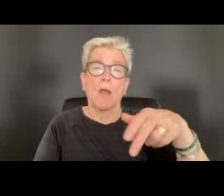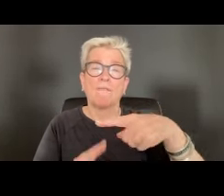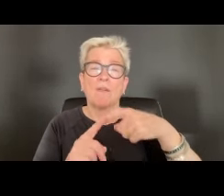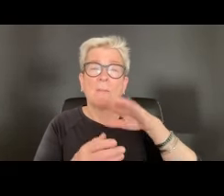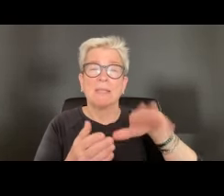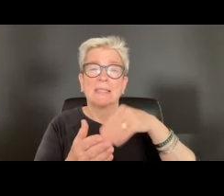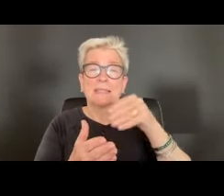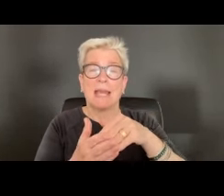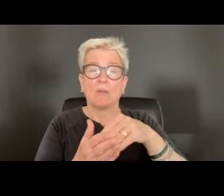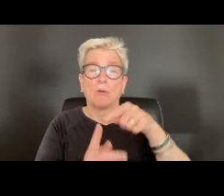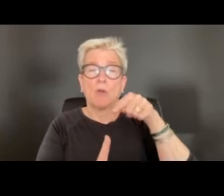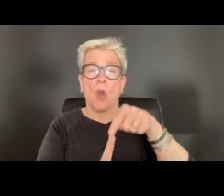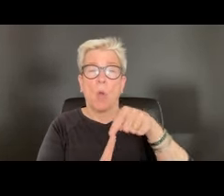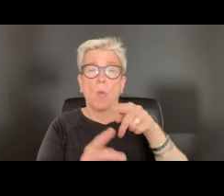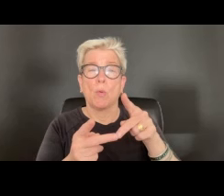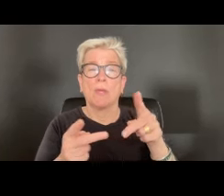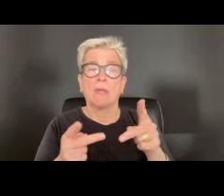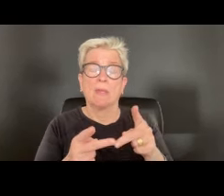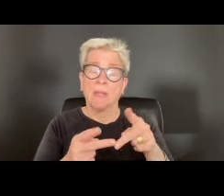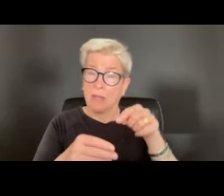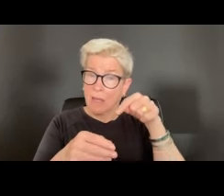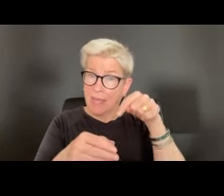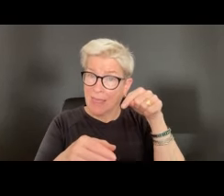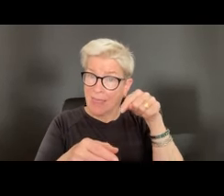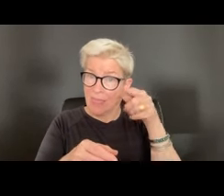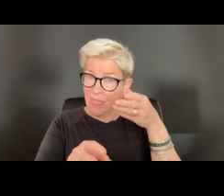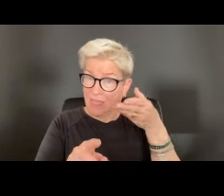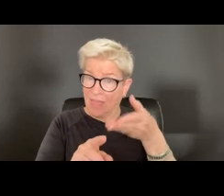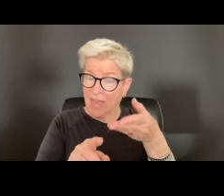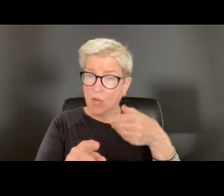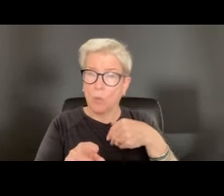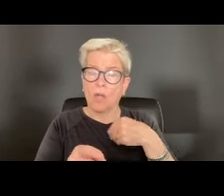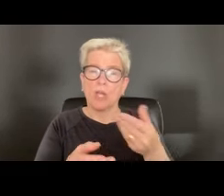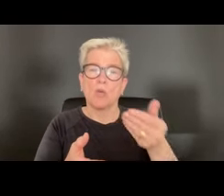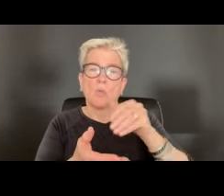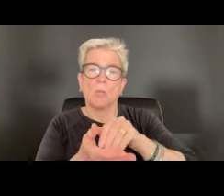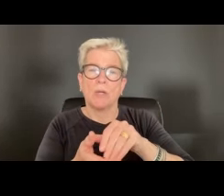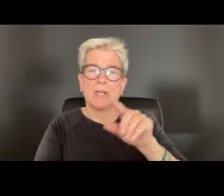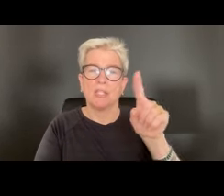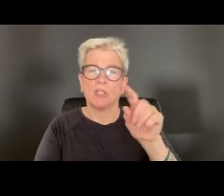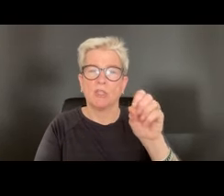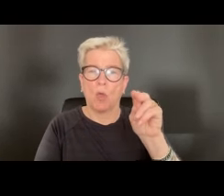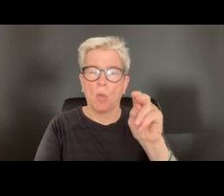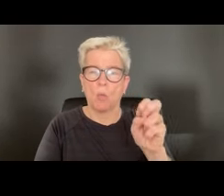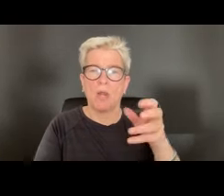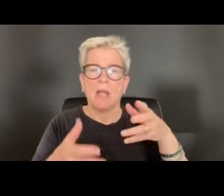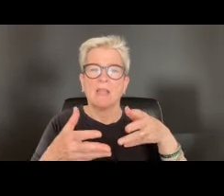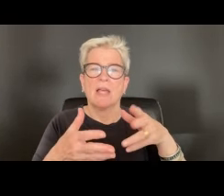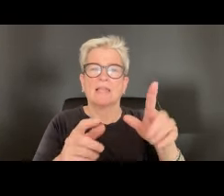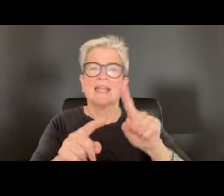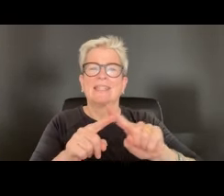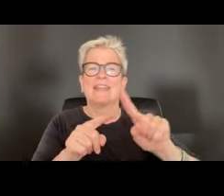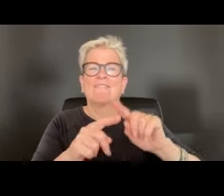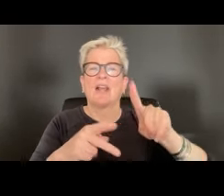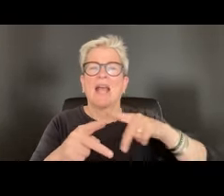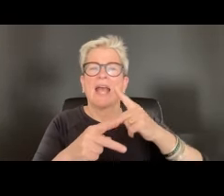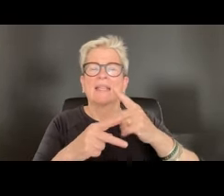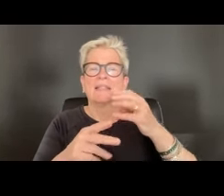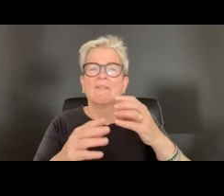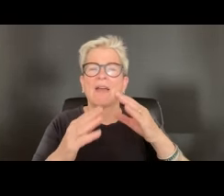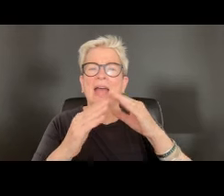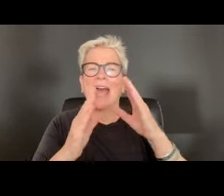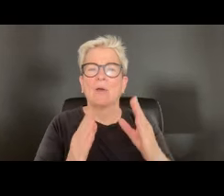those areas, we would be looking to undertake rezones to allow a greater range of housing, but particularly